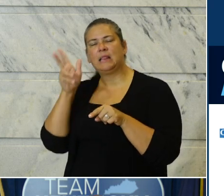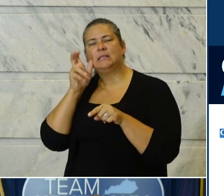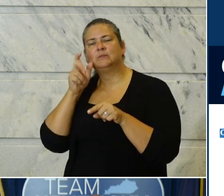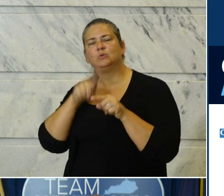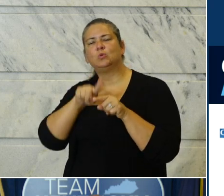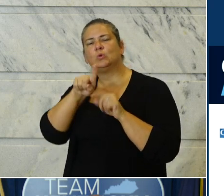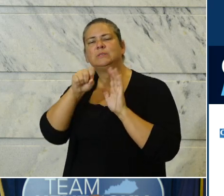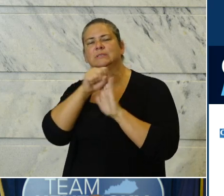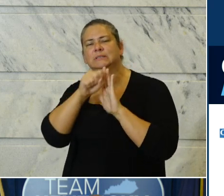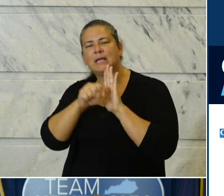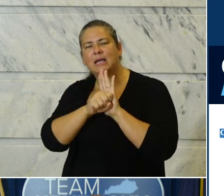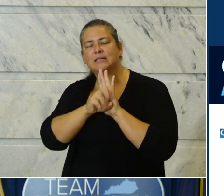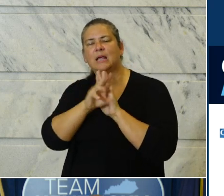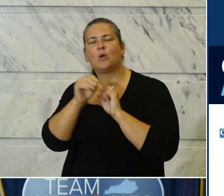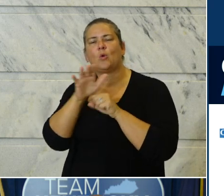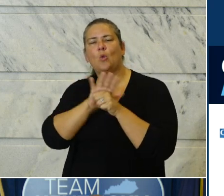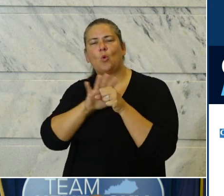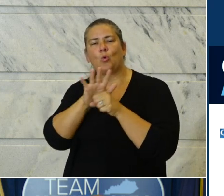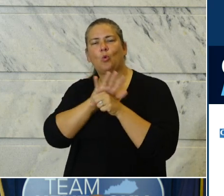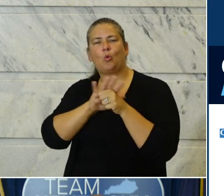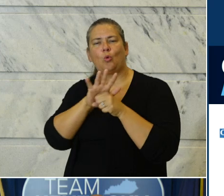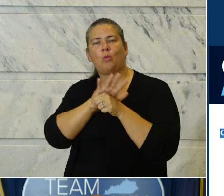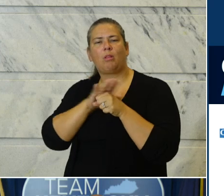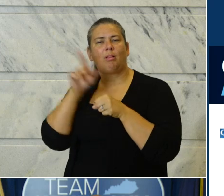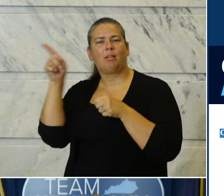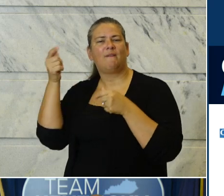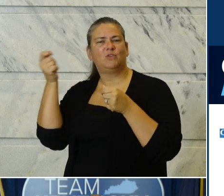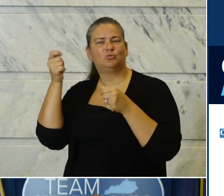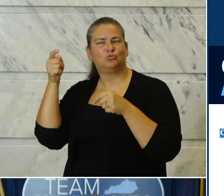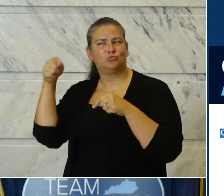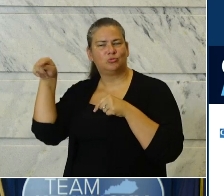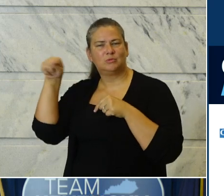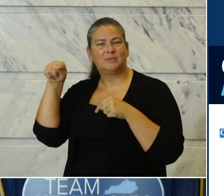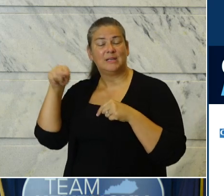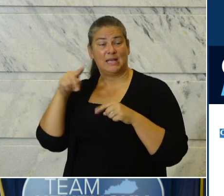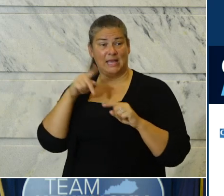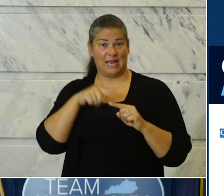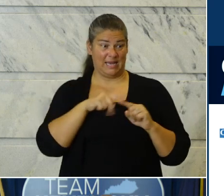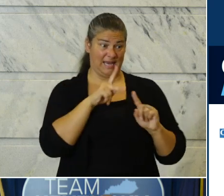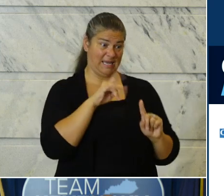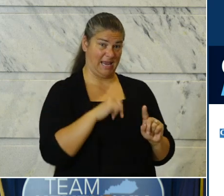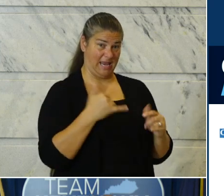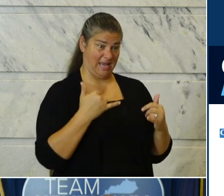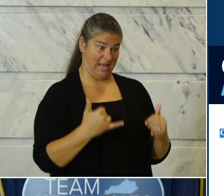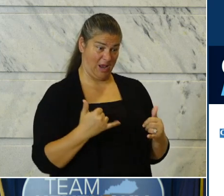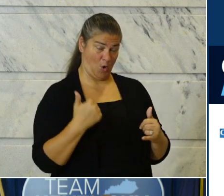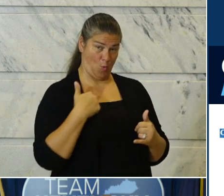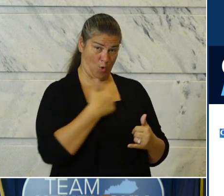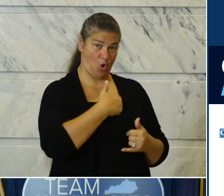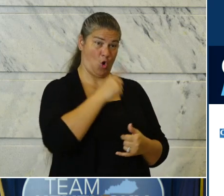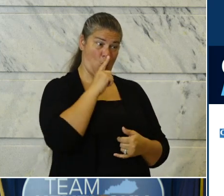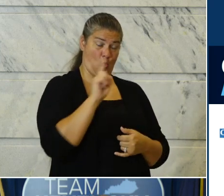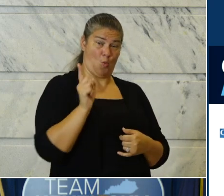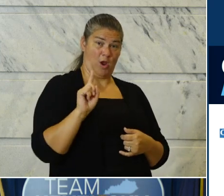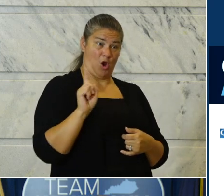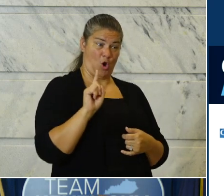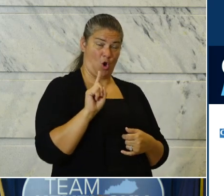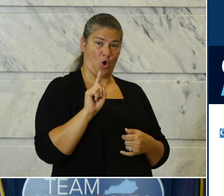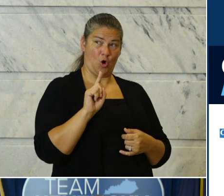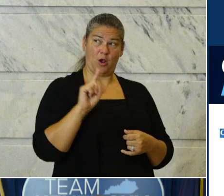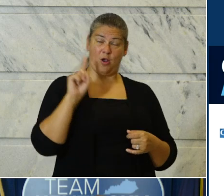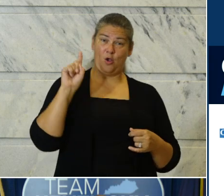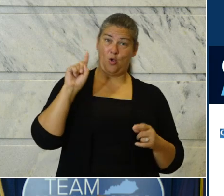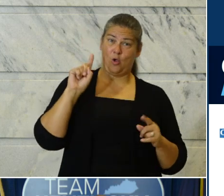as your state health official, I'm saying the disease is more active in Kentucky. We are in that region of the country where it caught the White